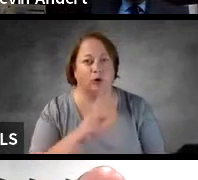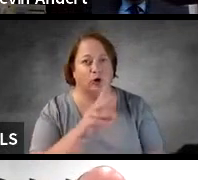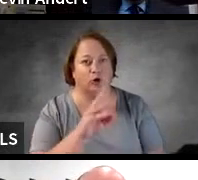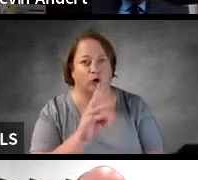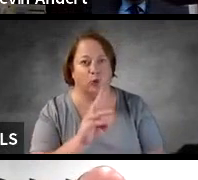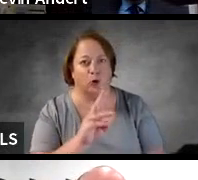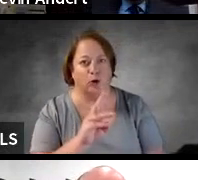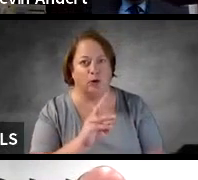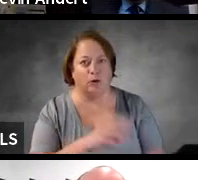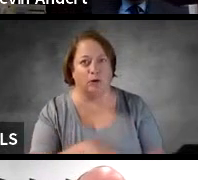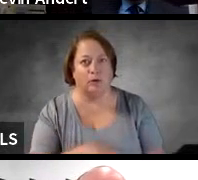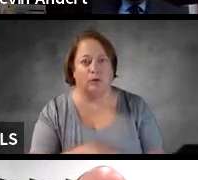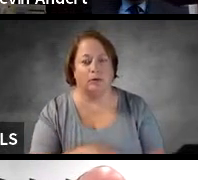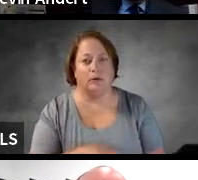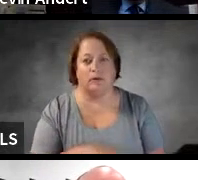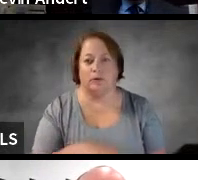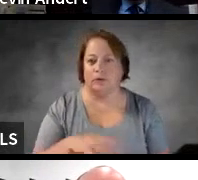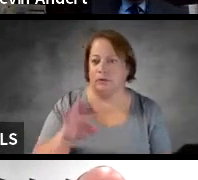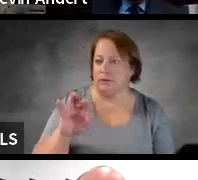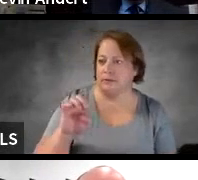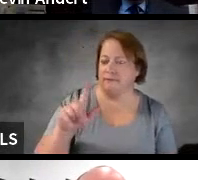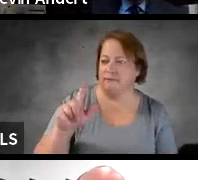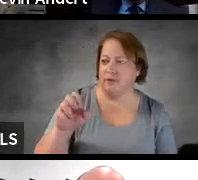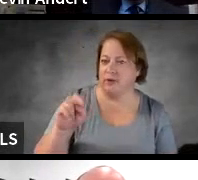Kirkwood? Larry Feld.